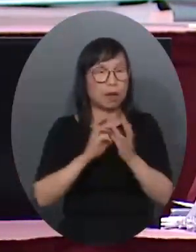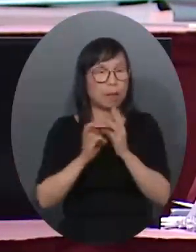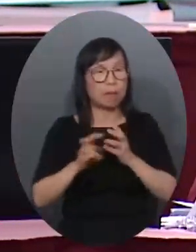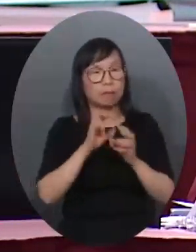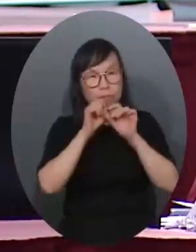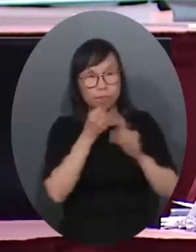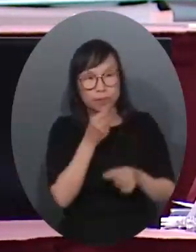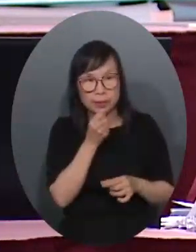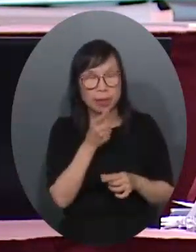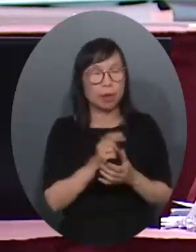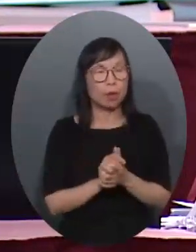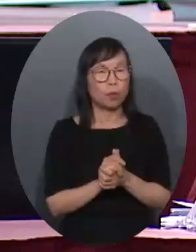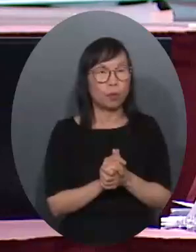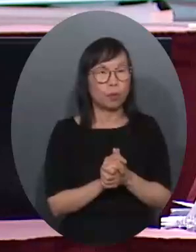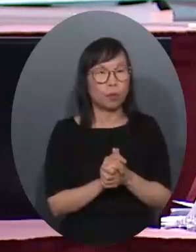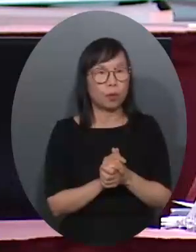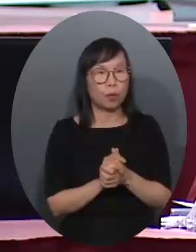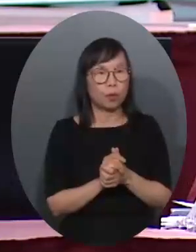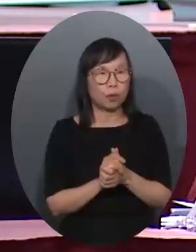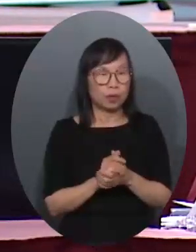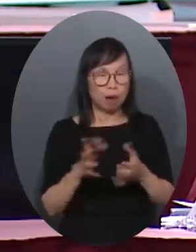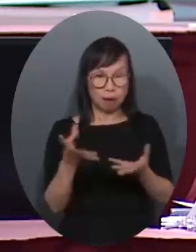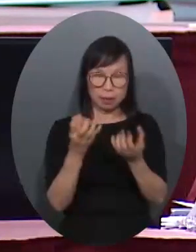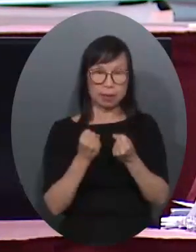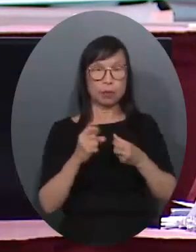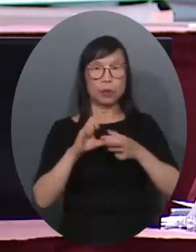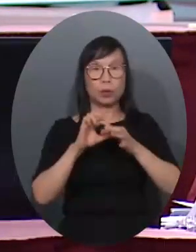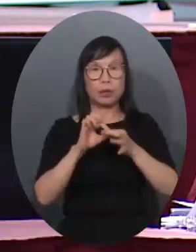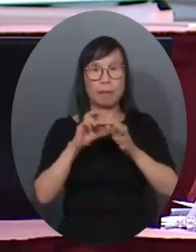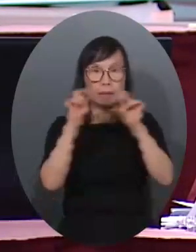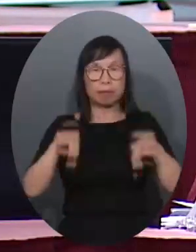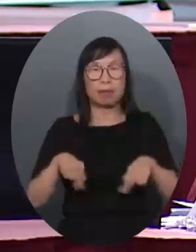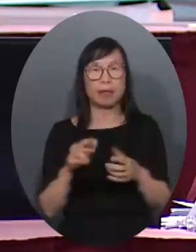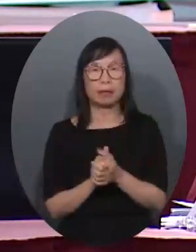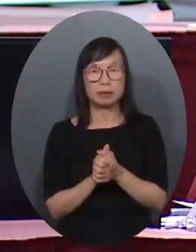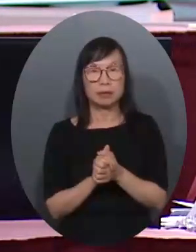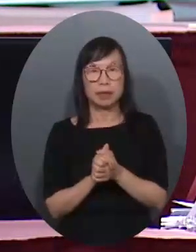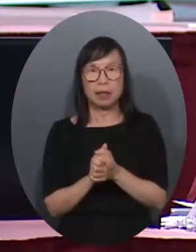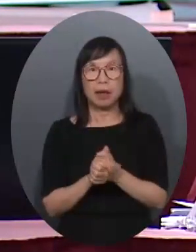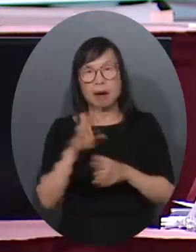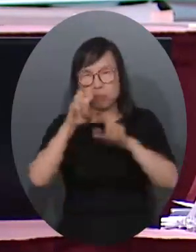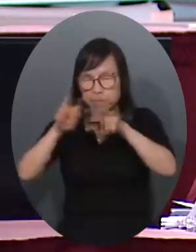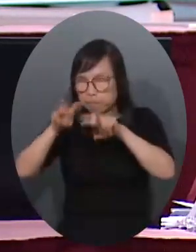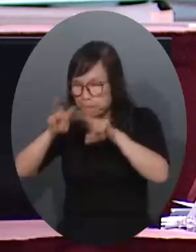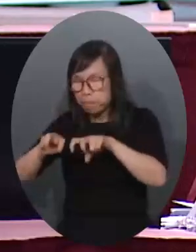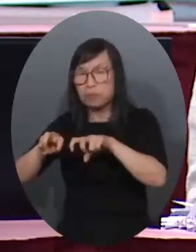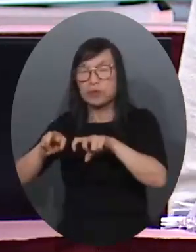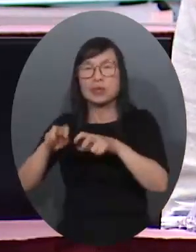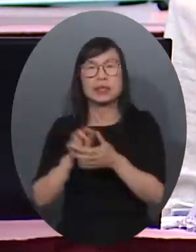shareholder, we've checked our records and do have evidence that the Chairman's biography was updated in November of 2020. Thank